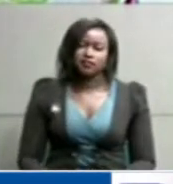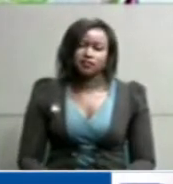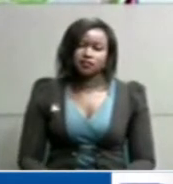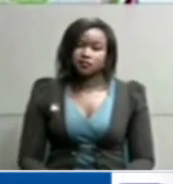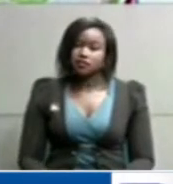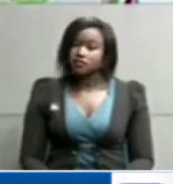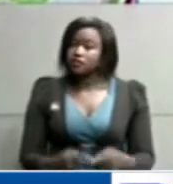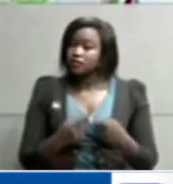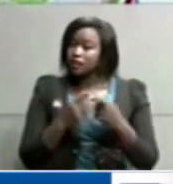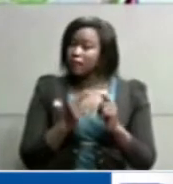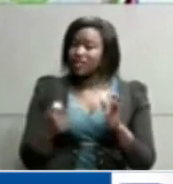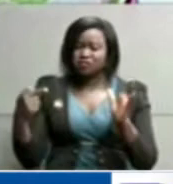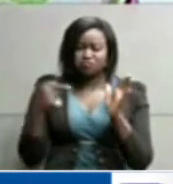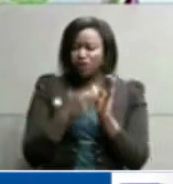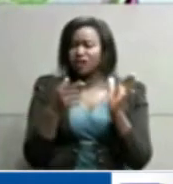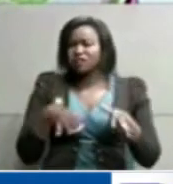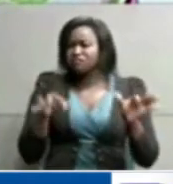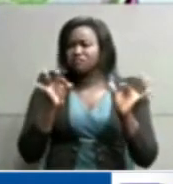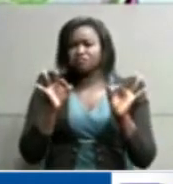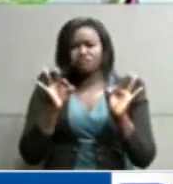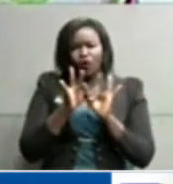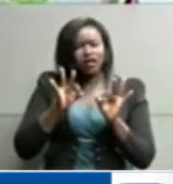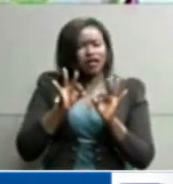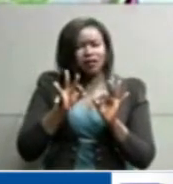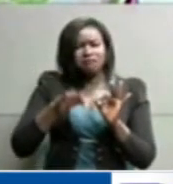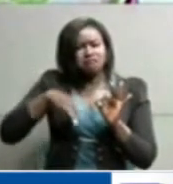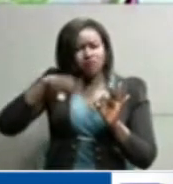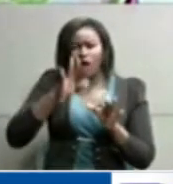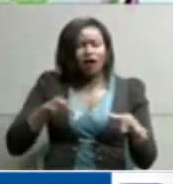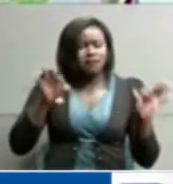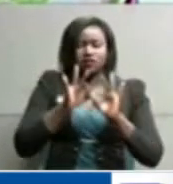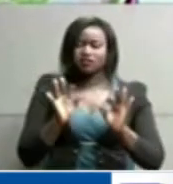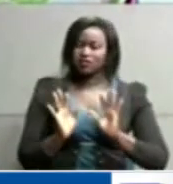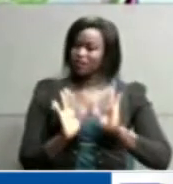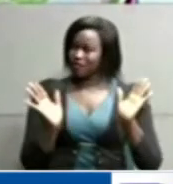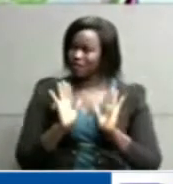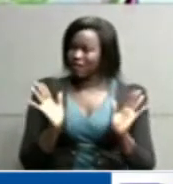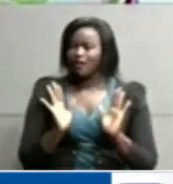But that's not the main point. It's not the economics. It is also